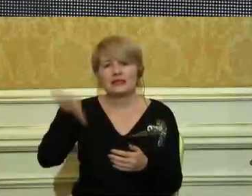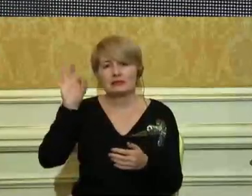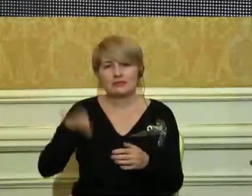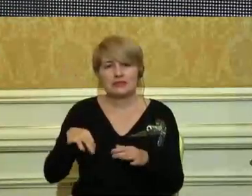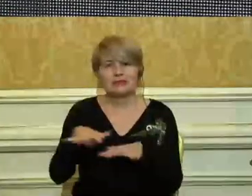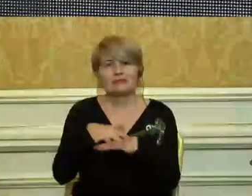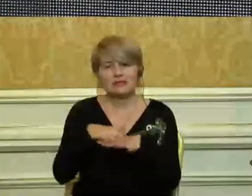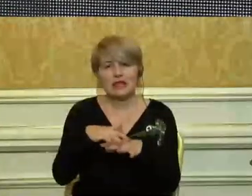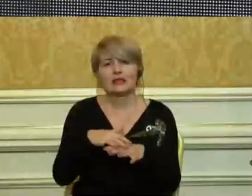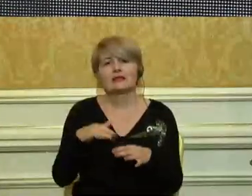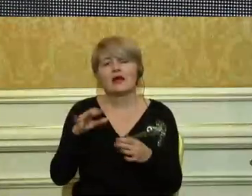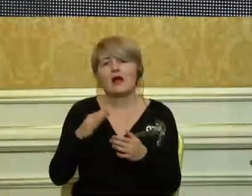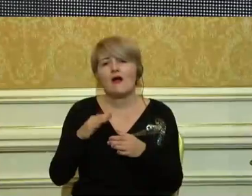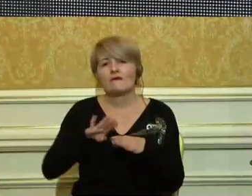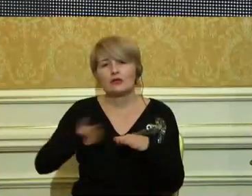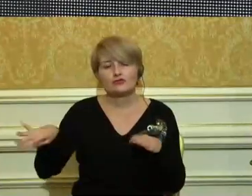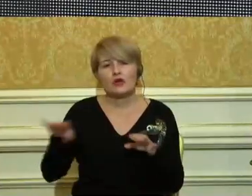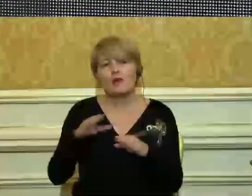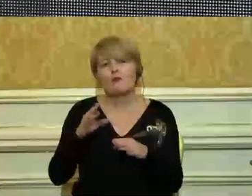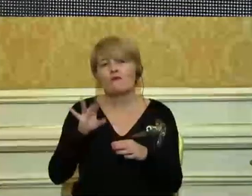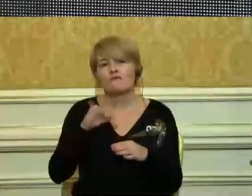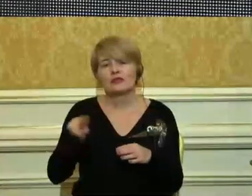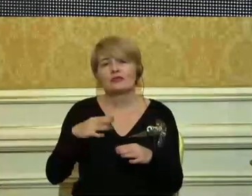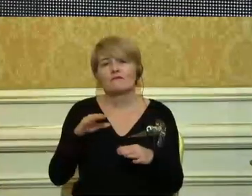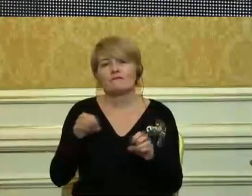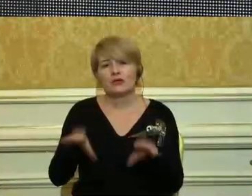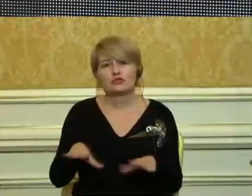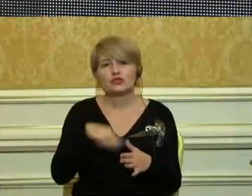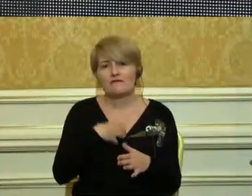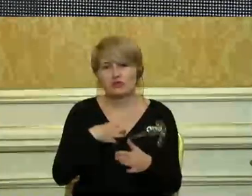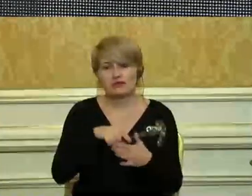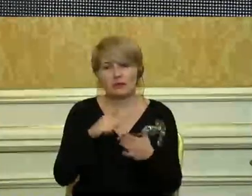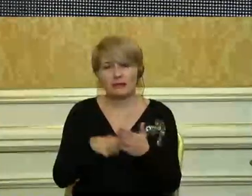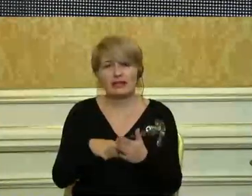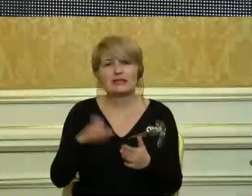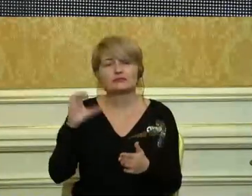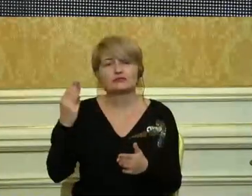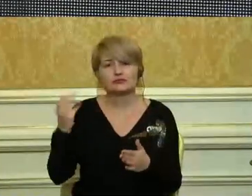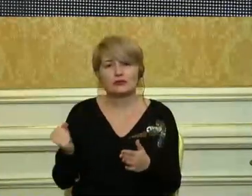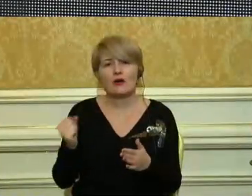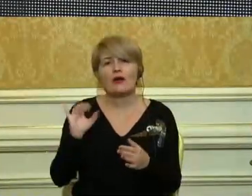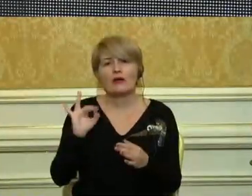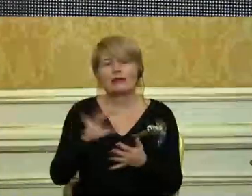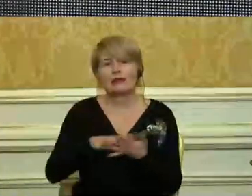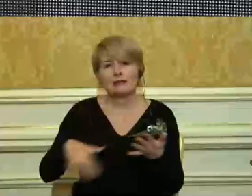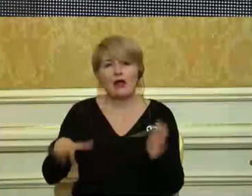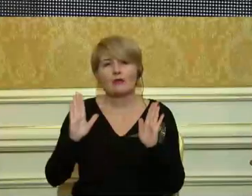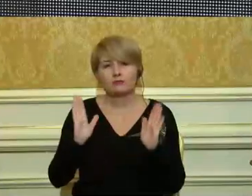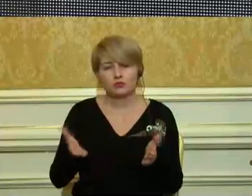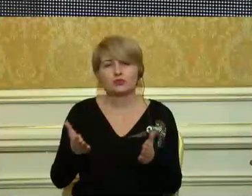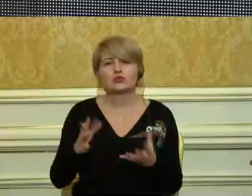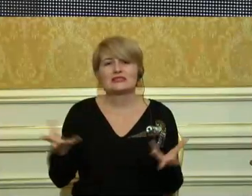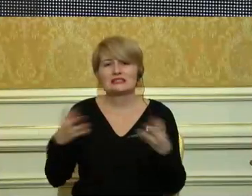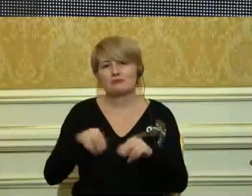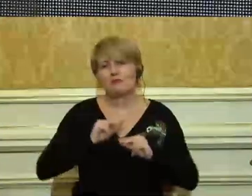issues. The United States remains committed to continuing our political, economic, and military cooperation in support of an